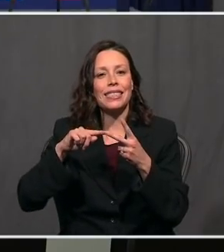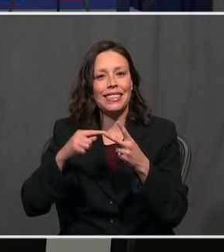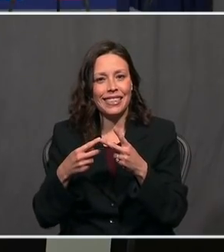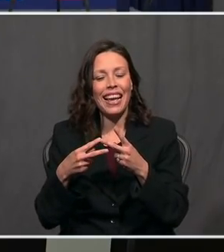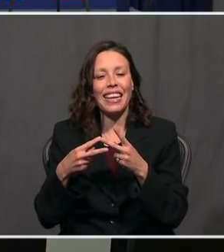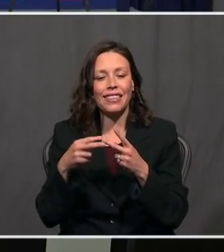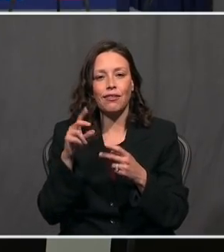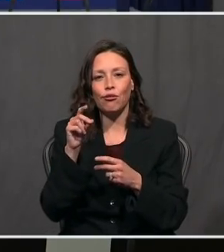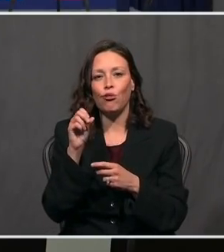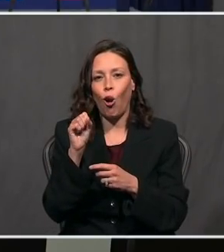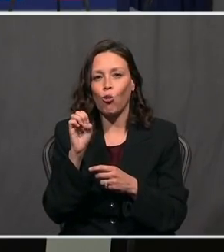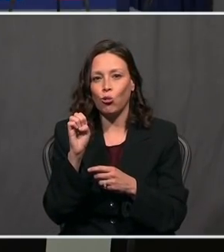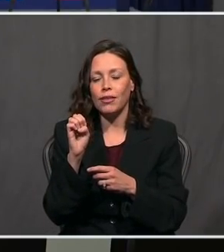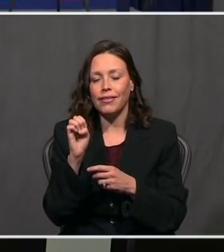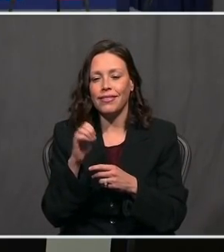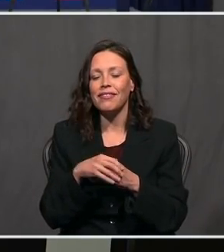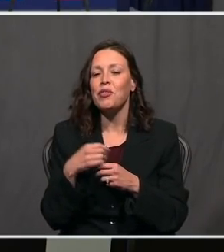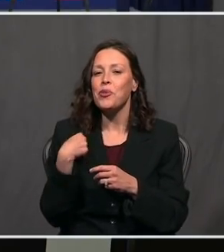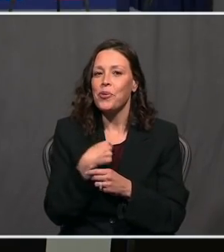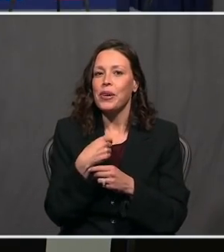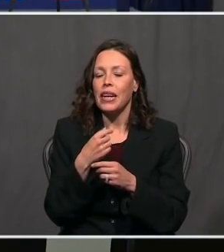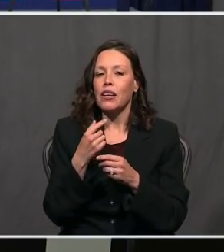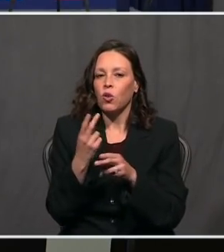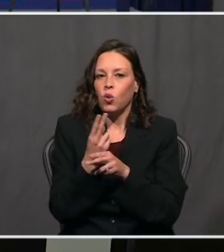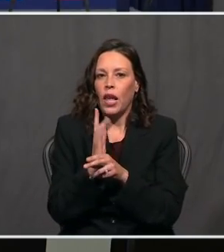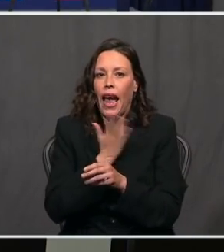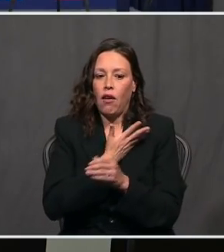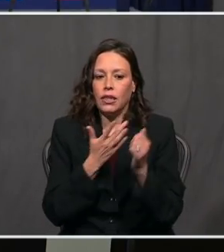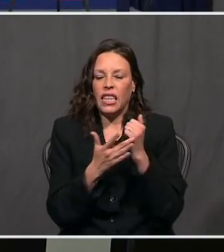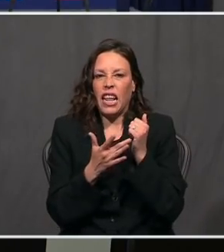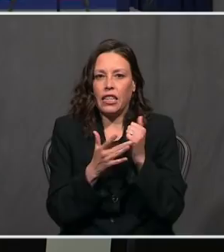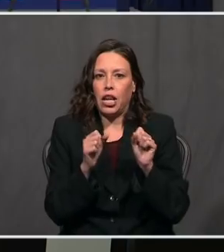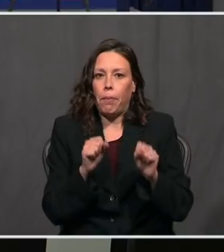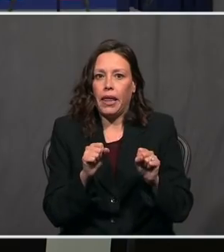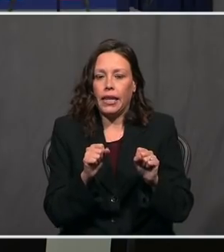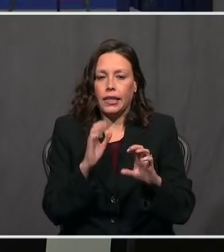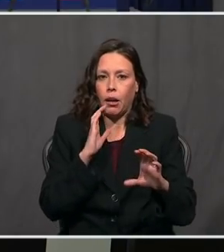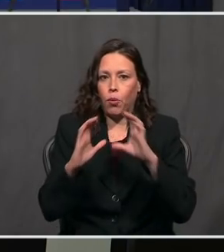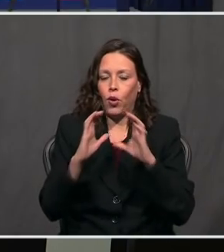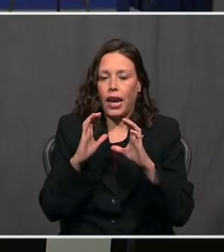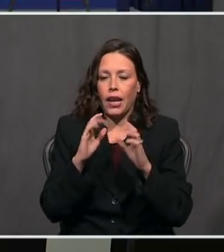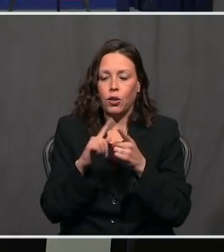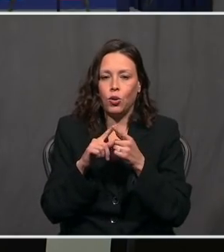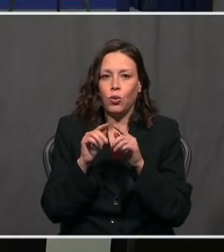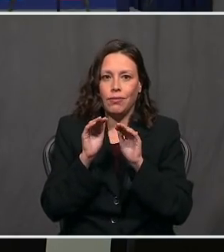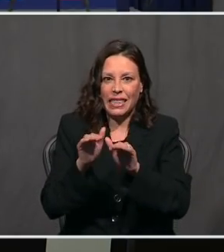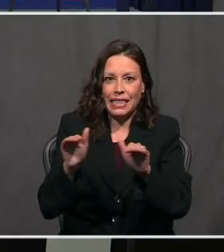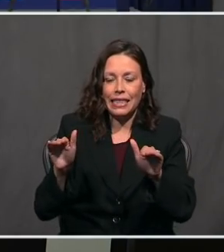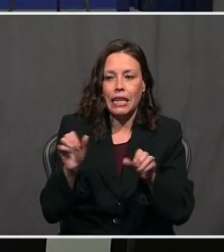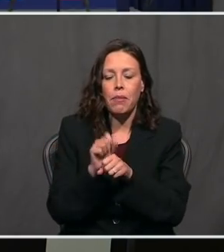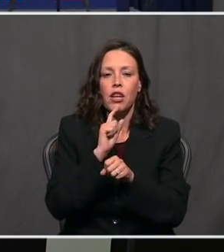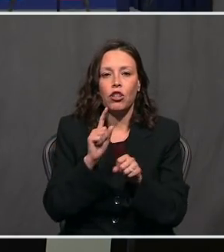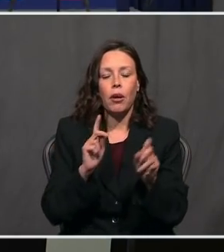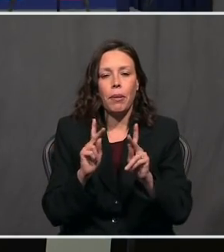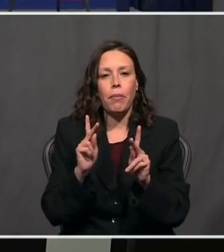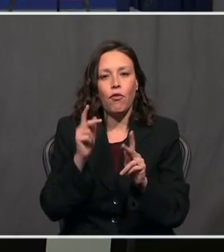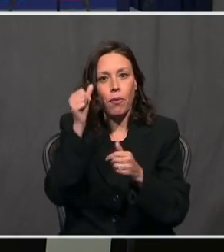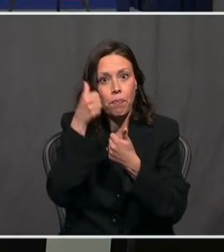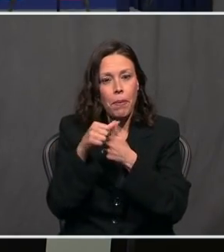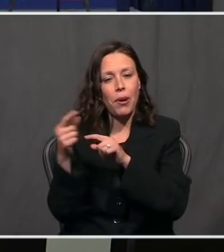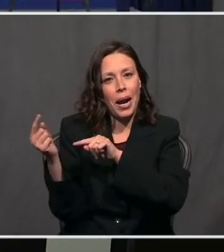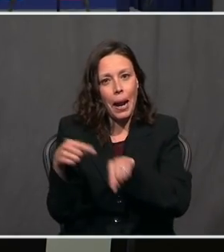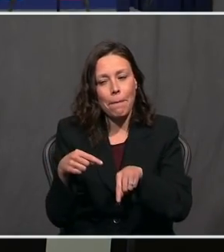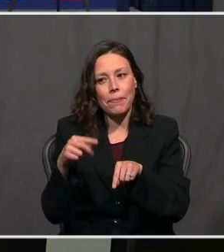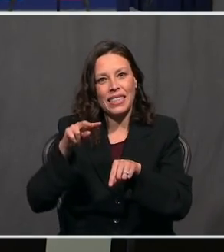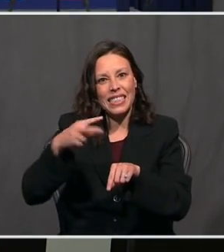second dose. And so we're really leveraging our technology communication platform to ensure people, you know, come in and get